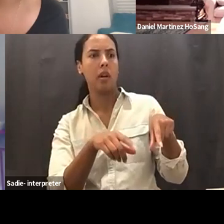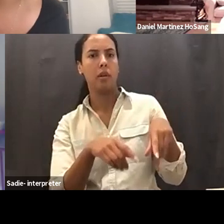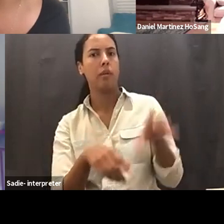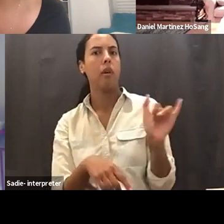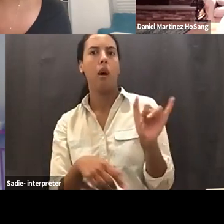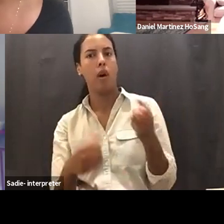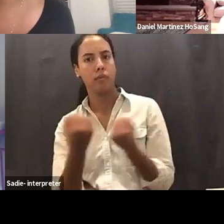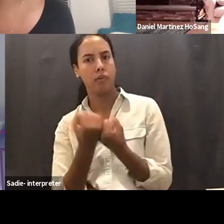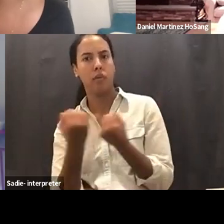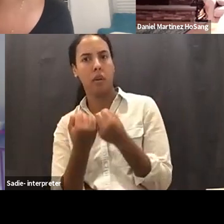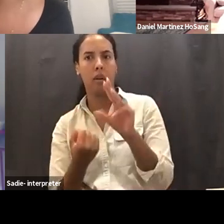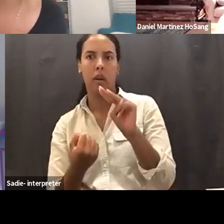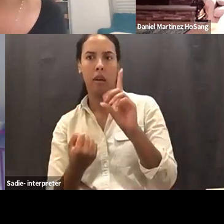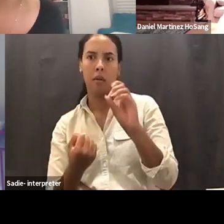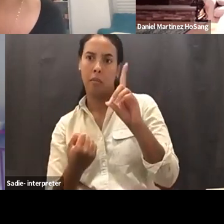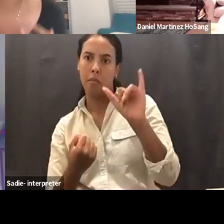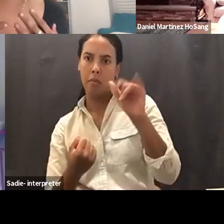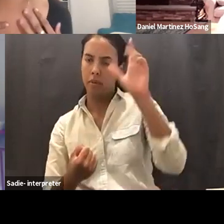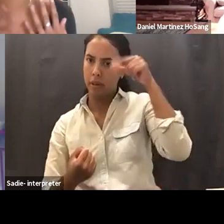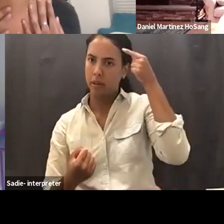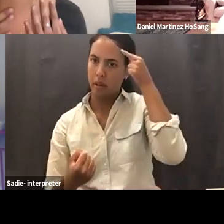sphere. But at the same time, we have to,